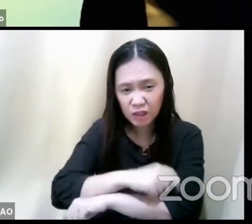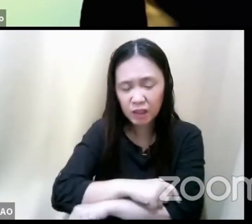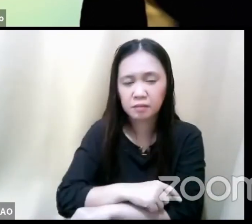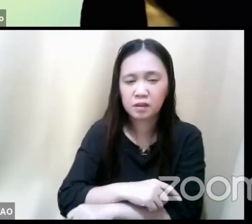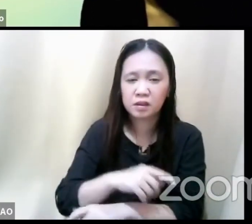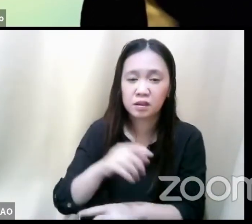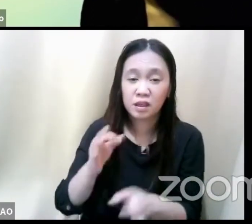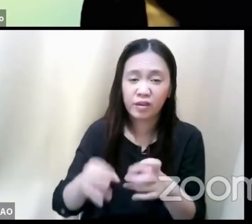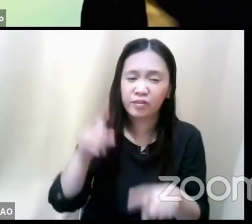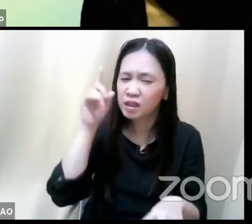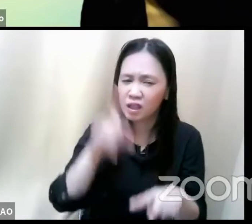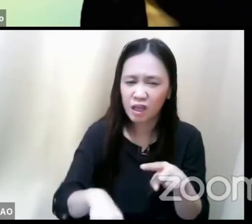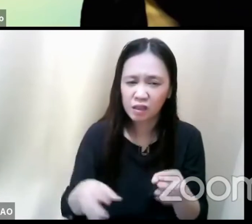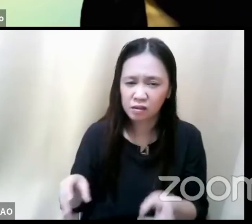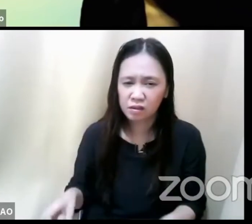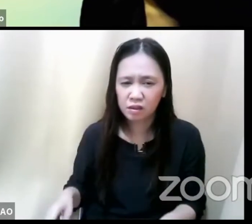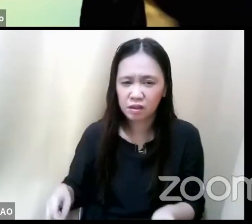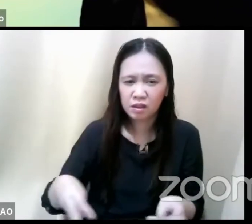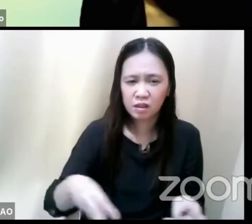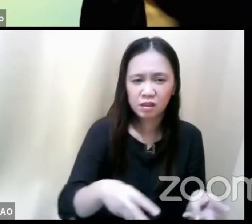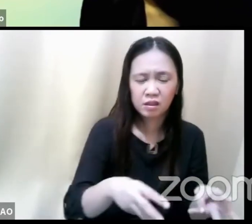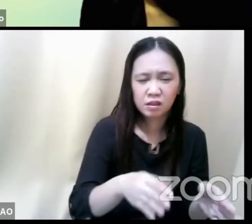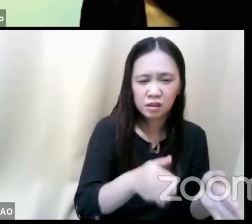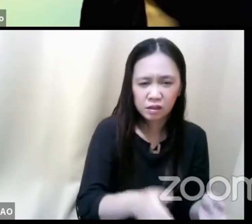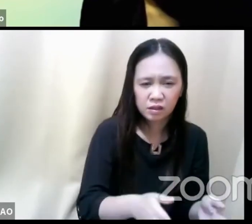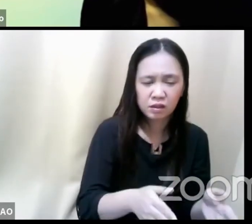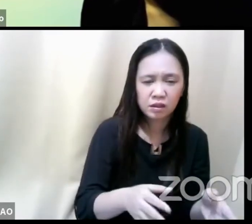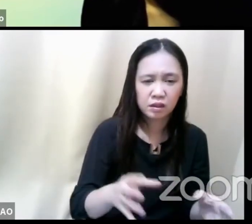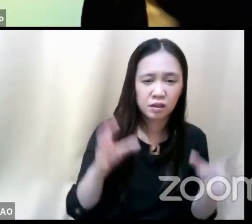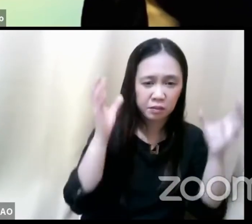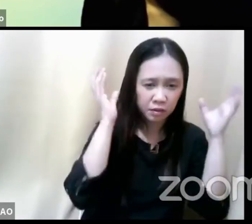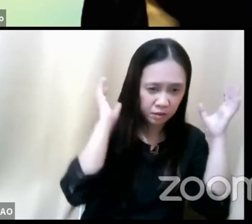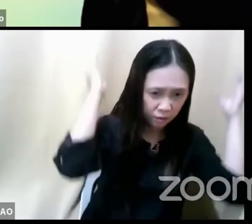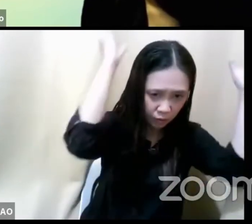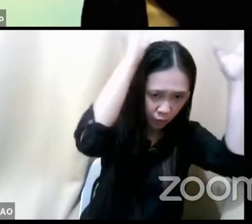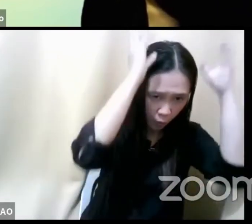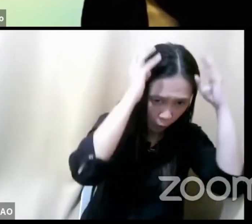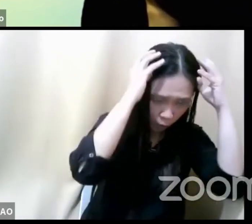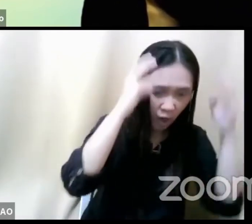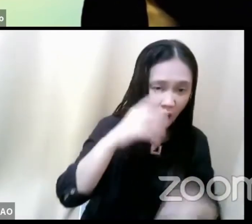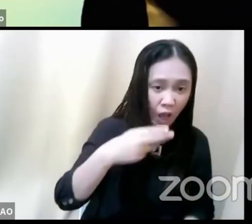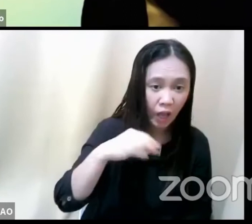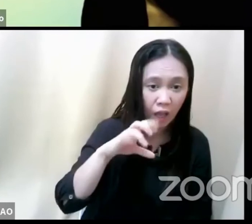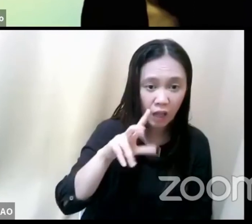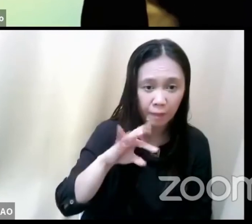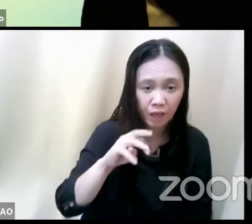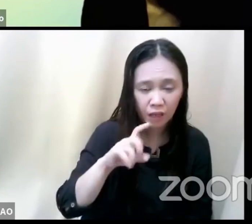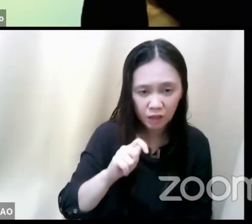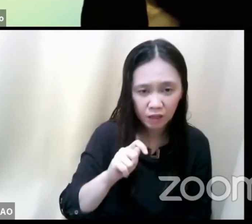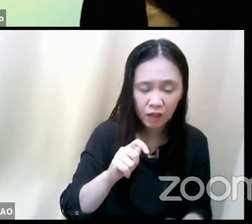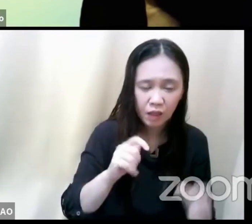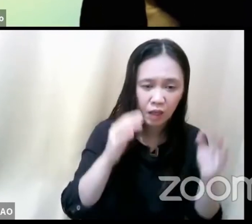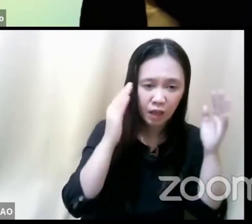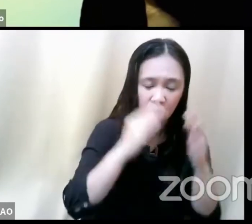niya yung wheels. Kung may helmet, better, suot niya. Tapos medyo mag-bend down lang. And make